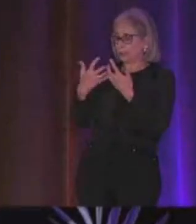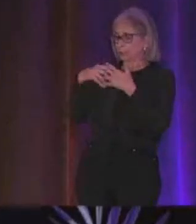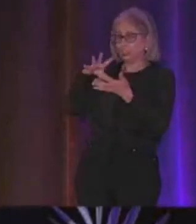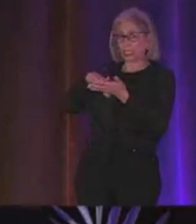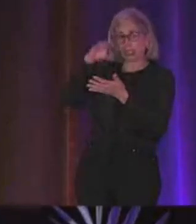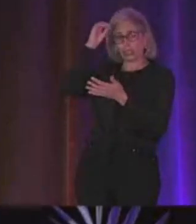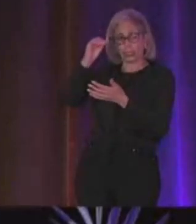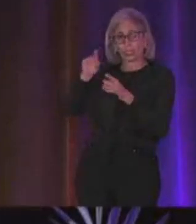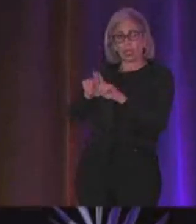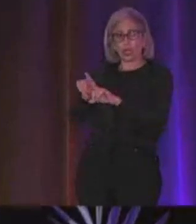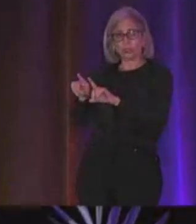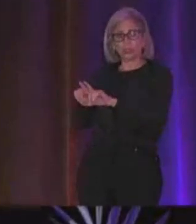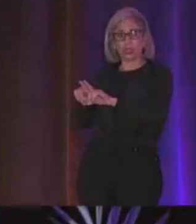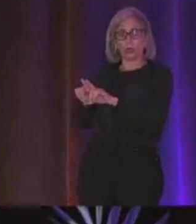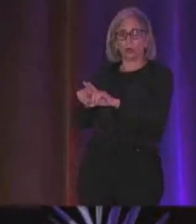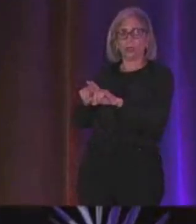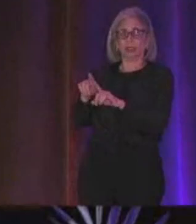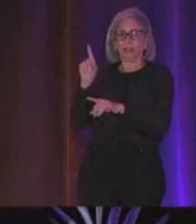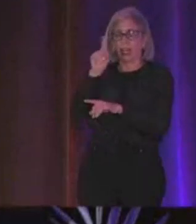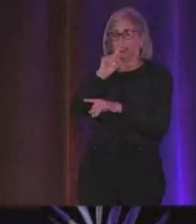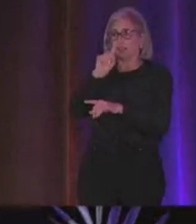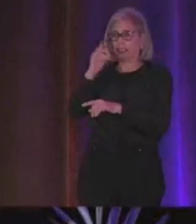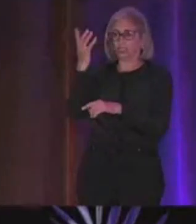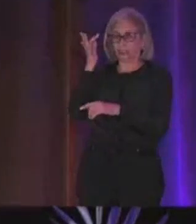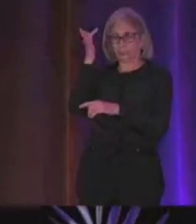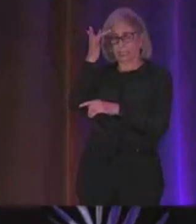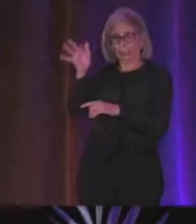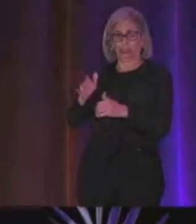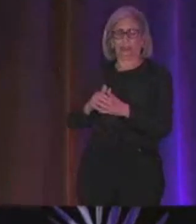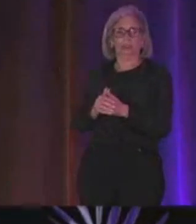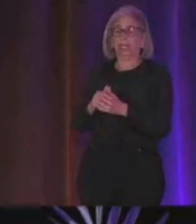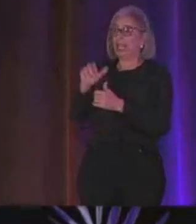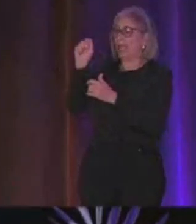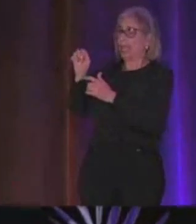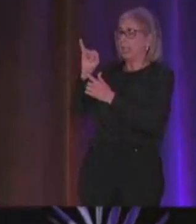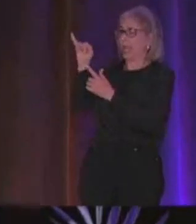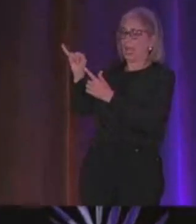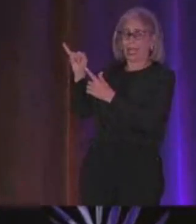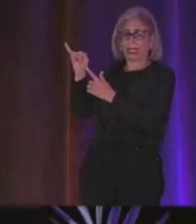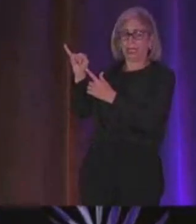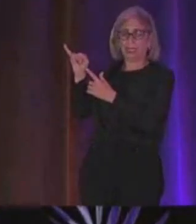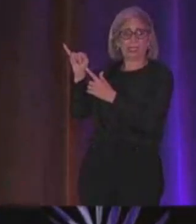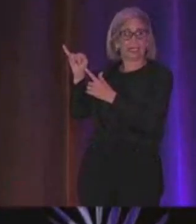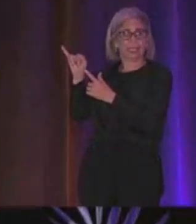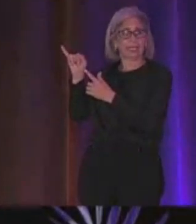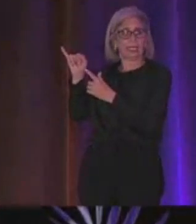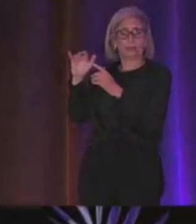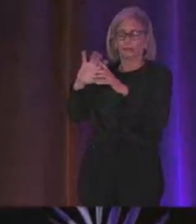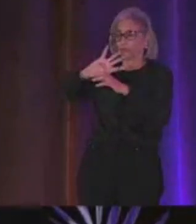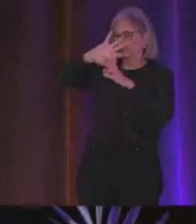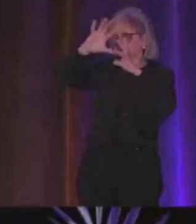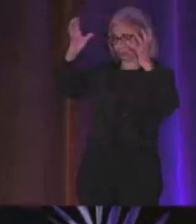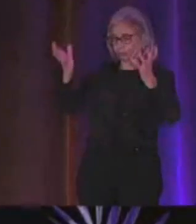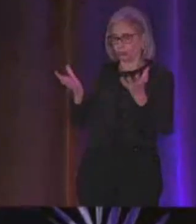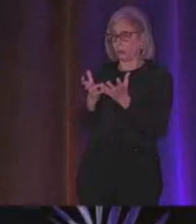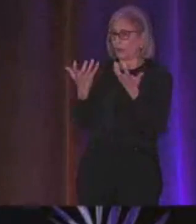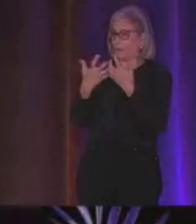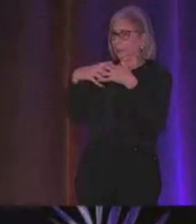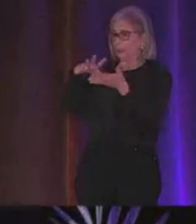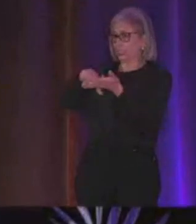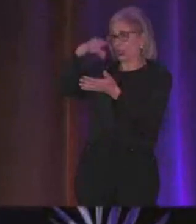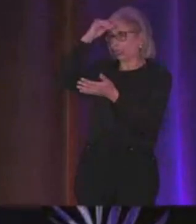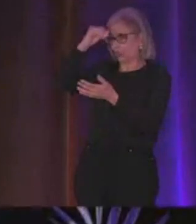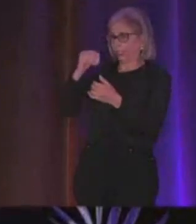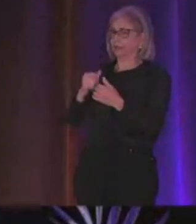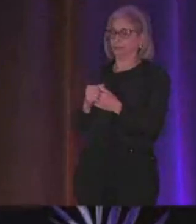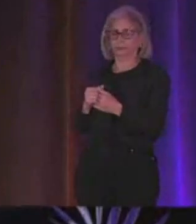building machine learning model from the scratch. So AI is, in a nutshell, a bigger umbrella under which machine learning and the deep learning comes